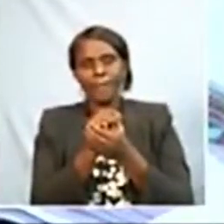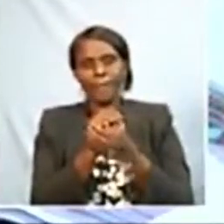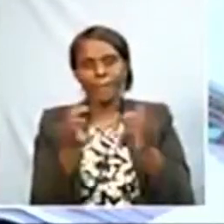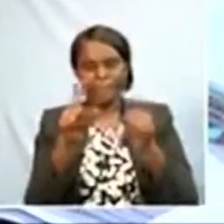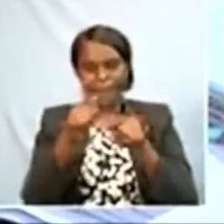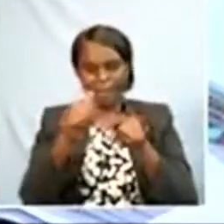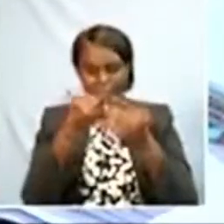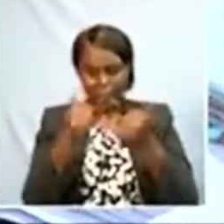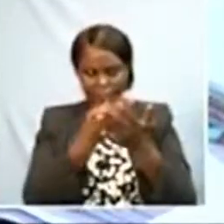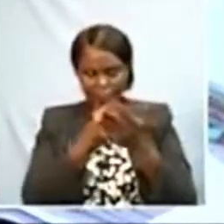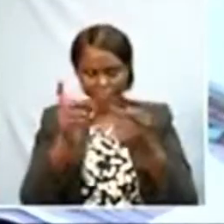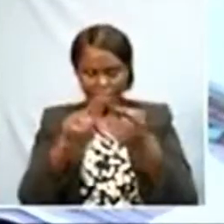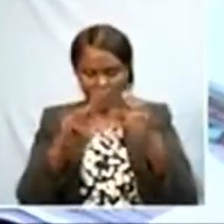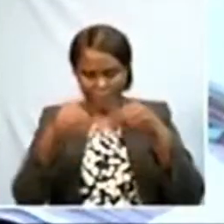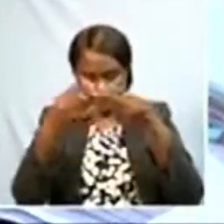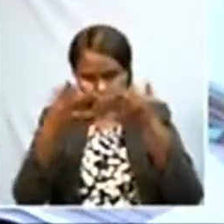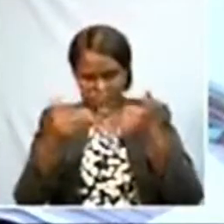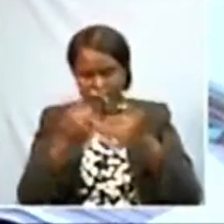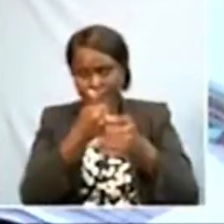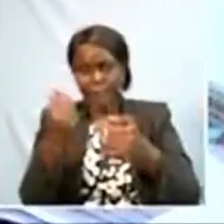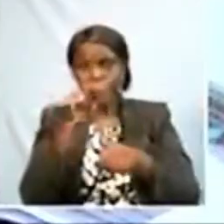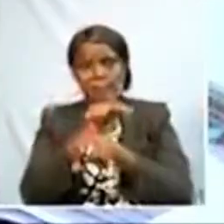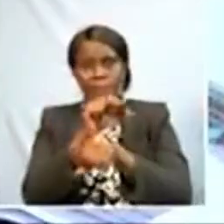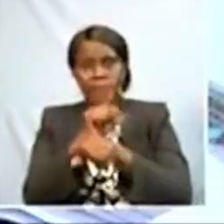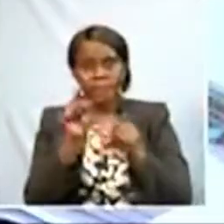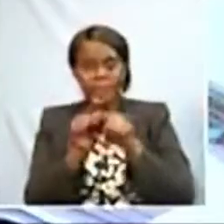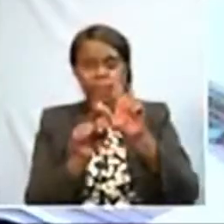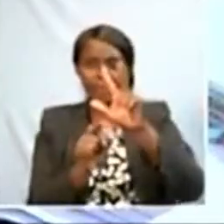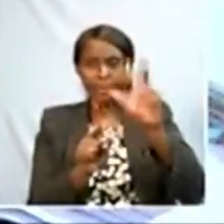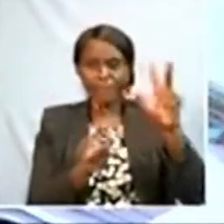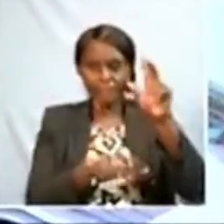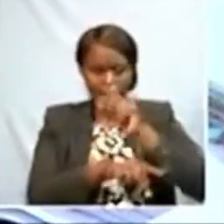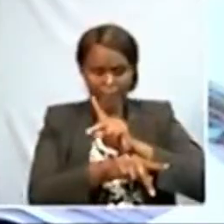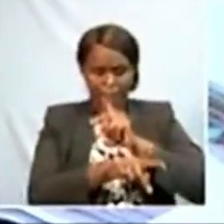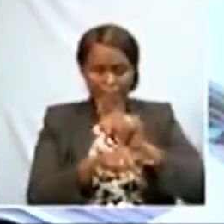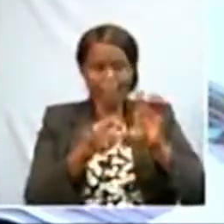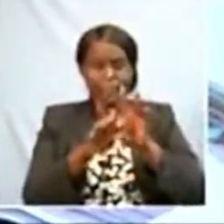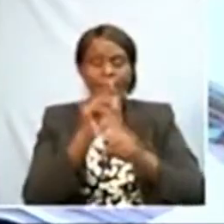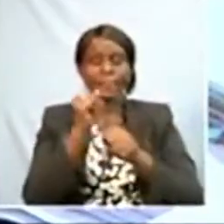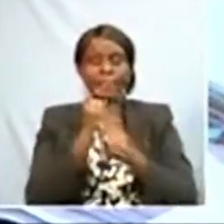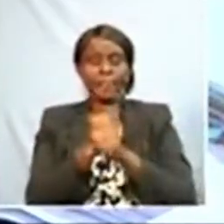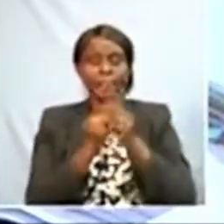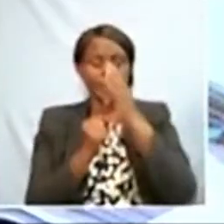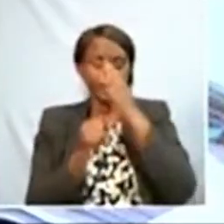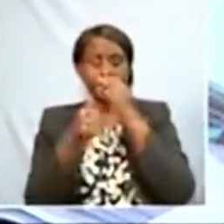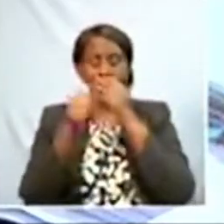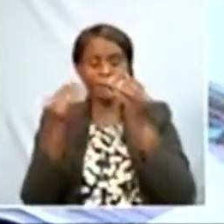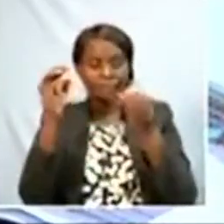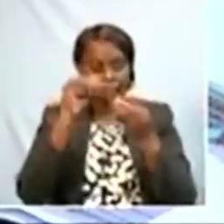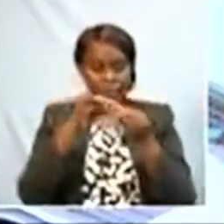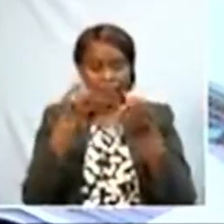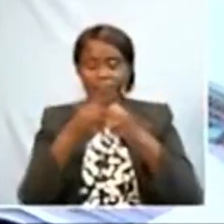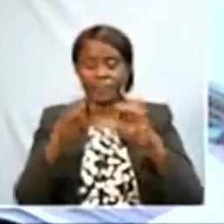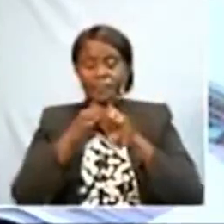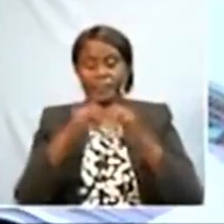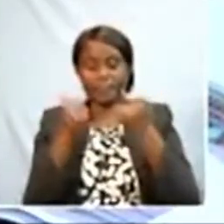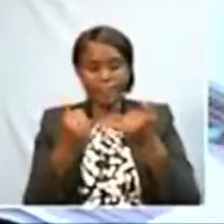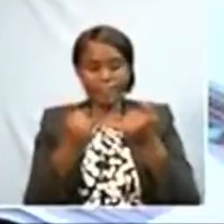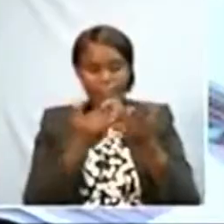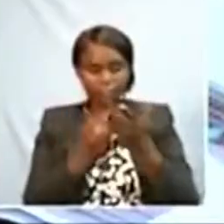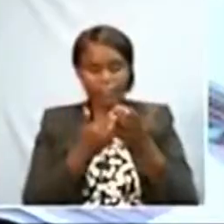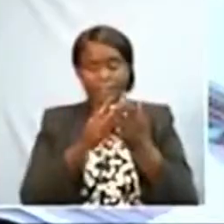When you are failing to deliver any project, 33 projects in a year, you add even now